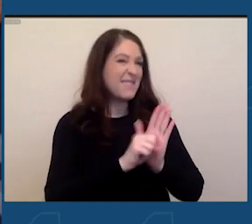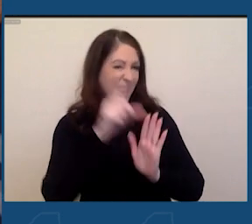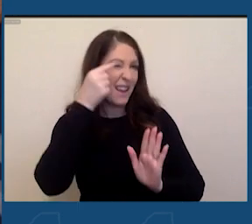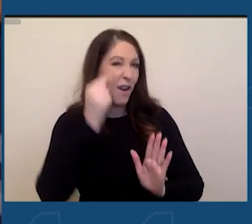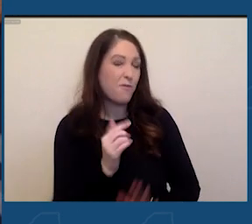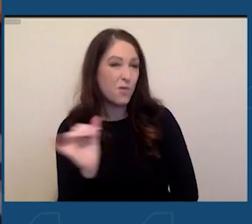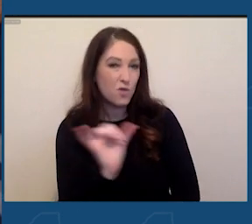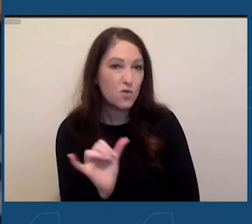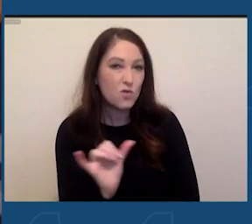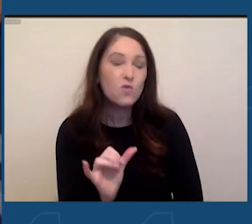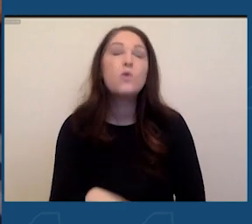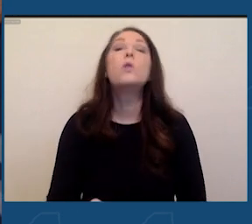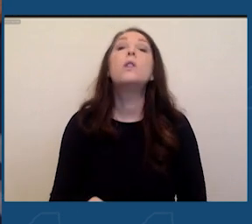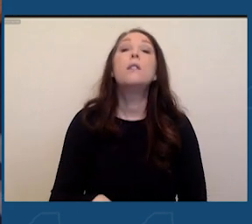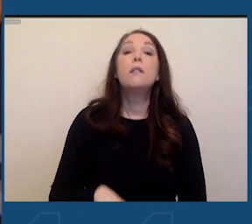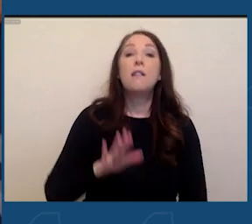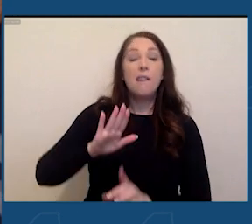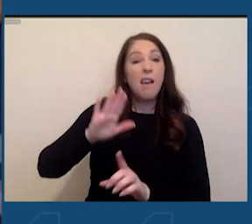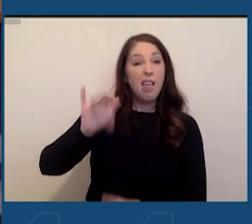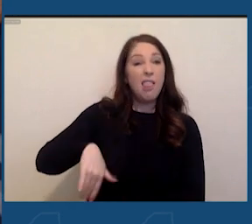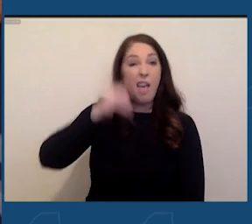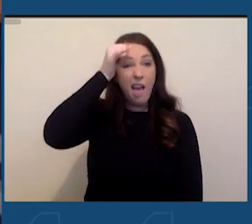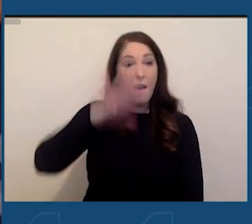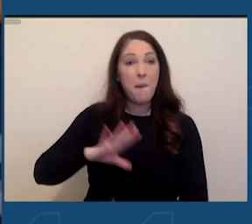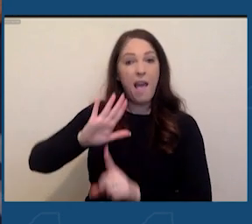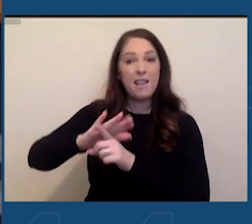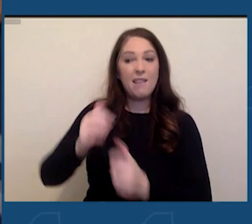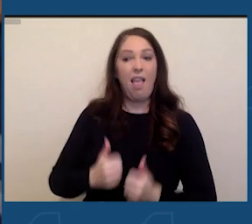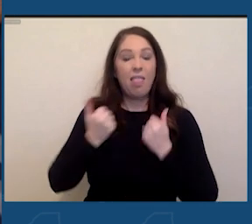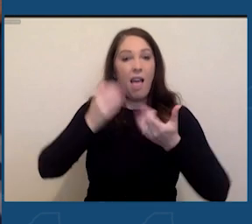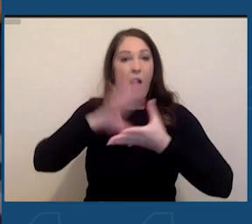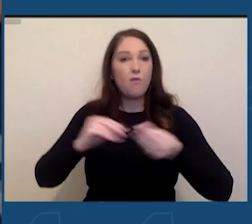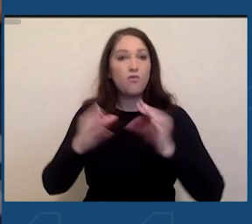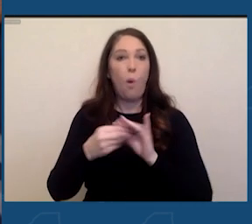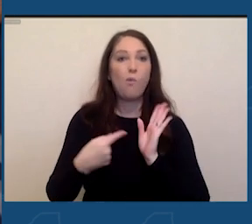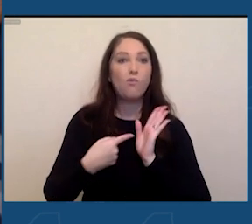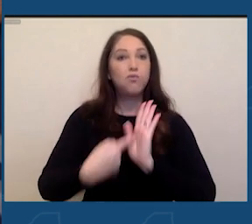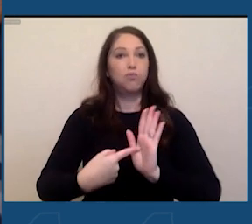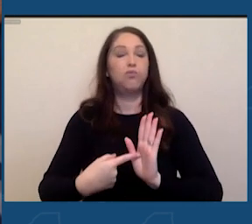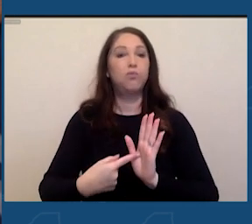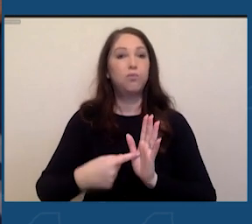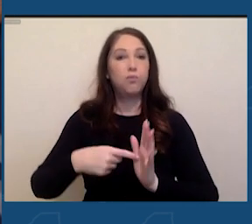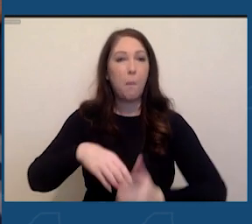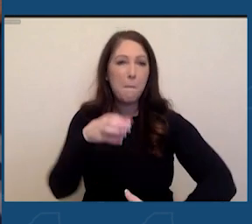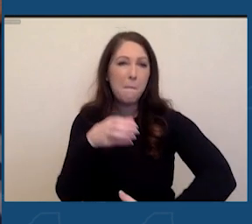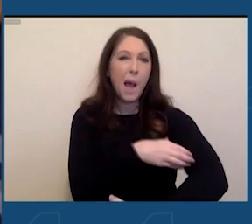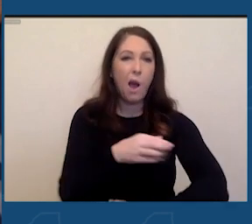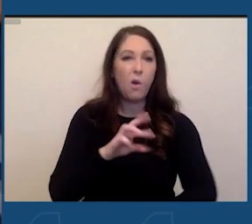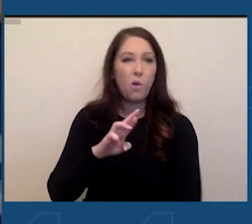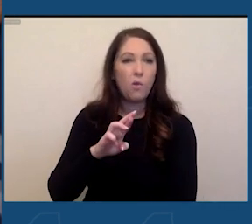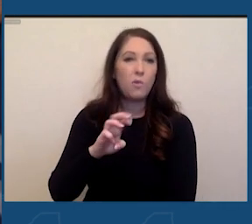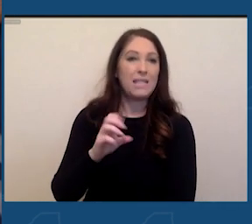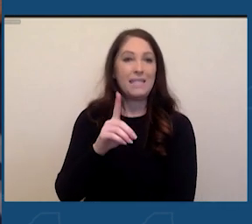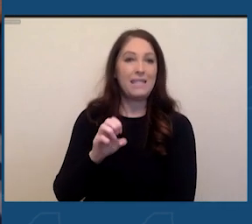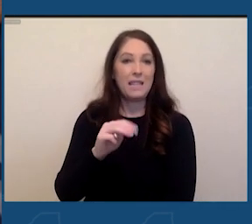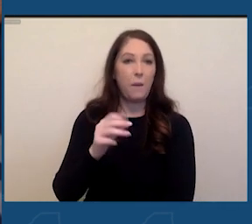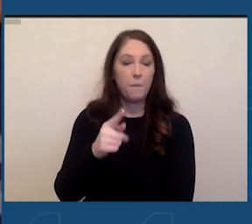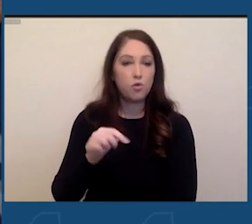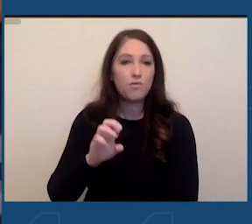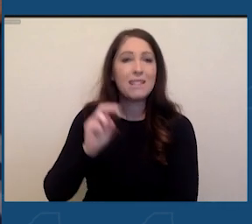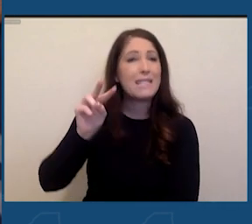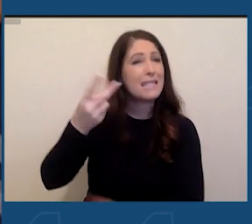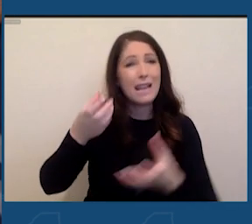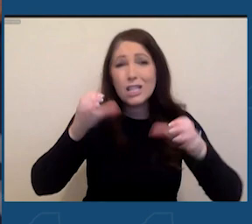story, I think, demonstrates the power of redemption and second chances, and who is doing